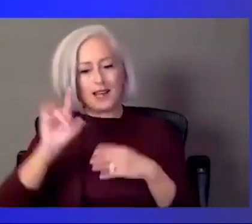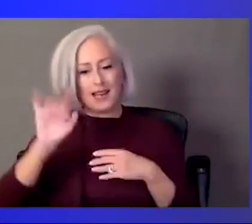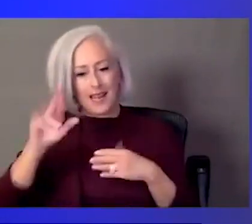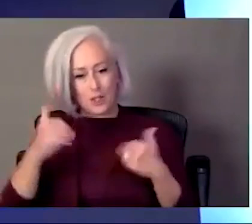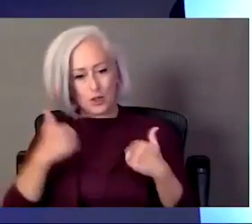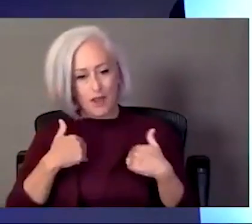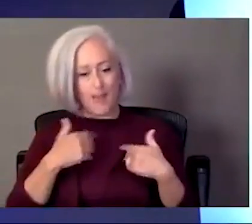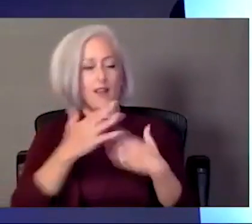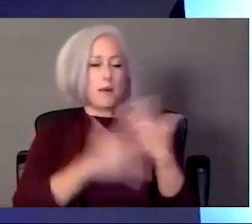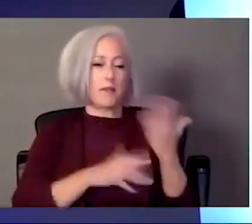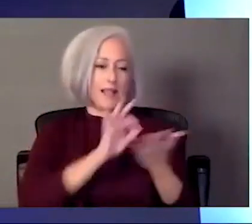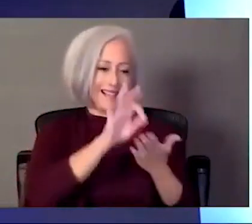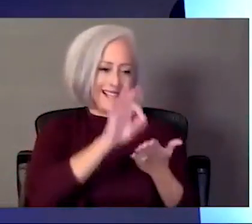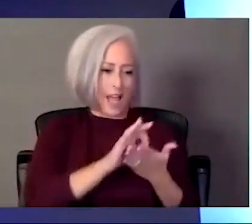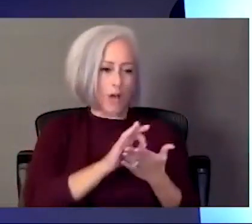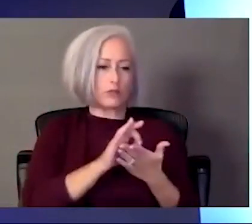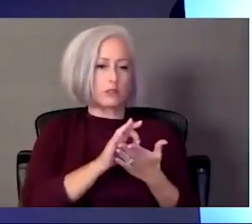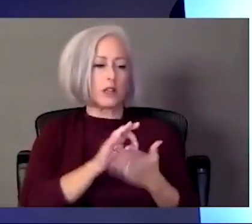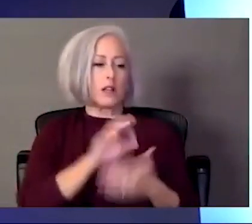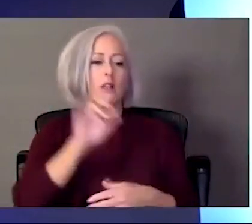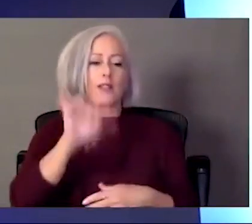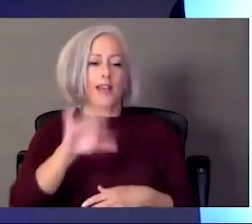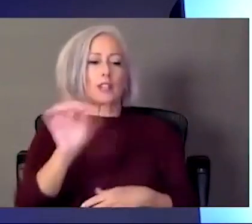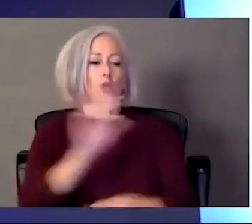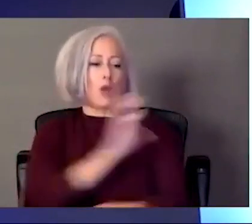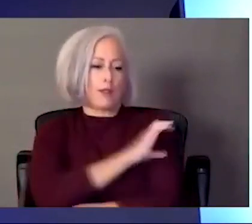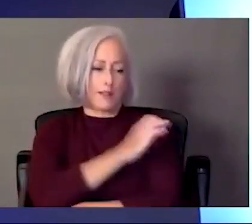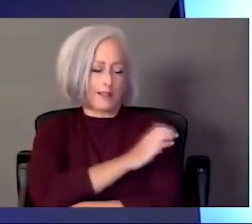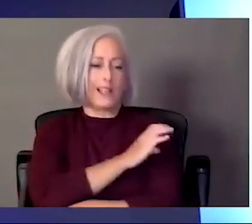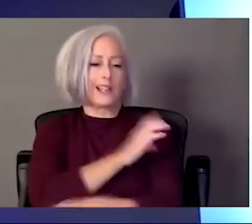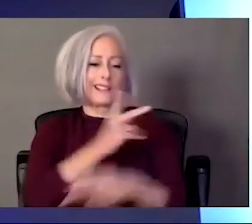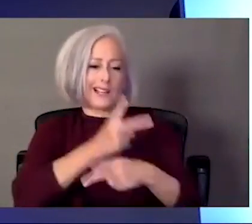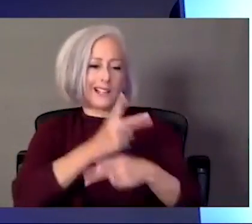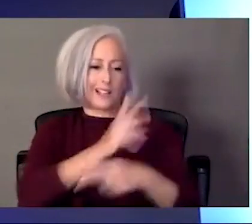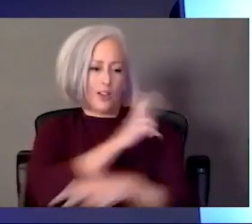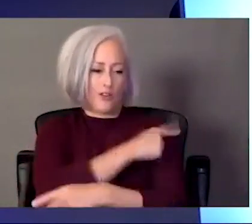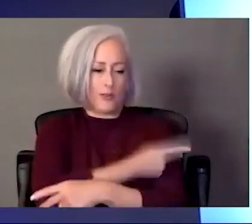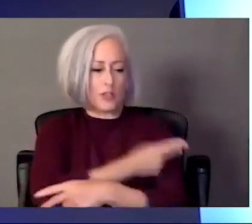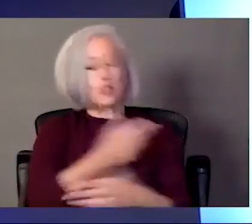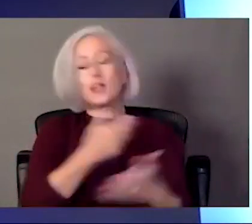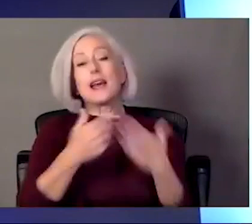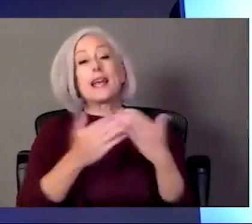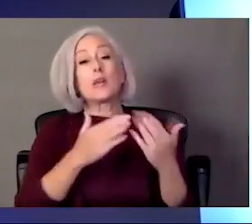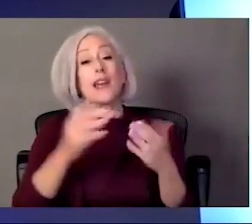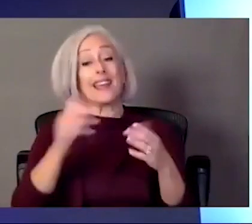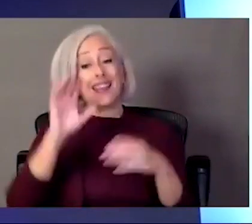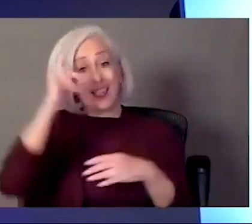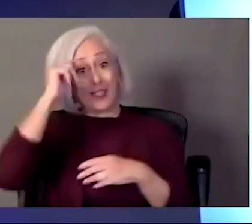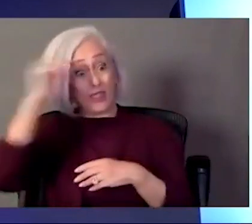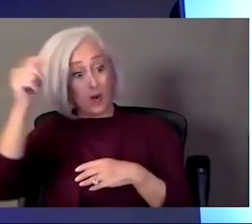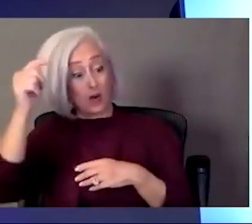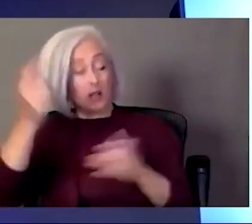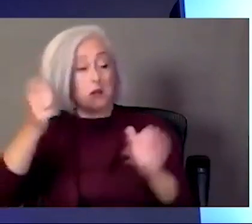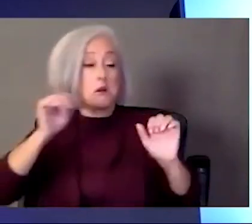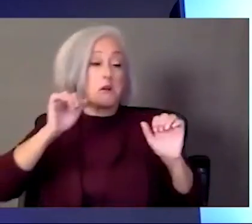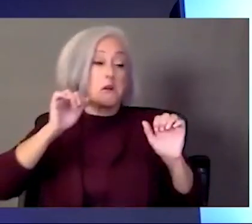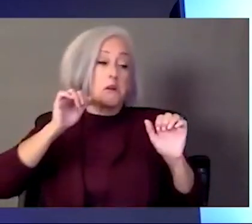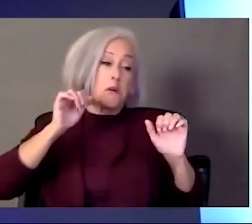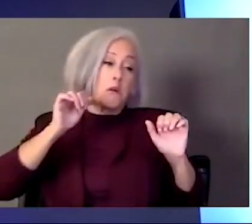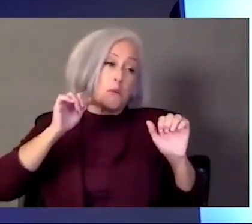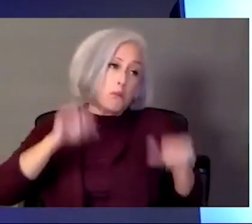the clinics where we take care of patients. And so theoretically possible. If it